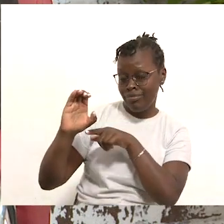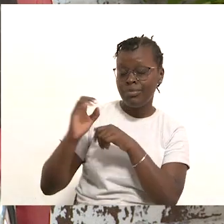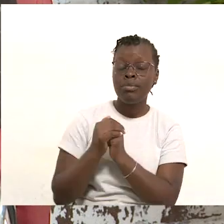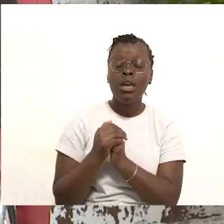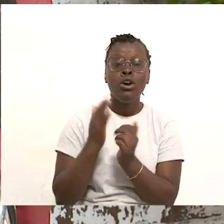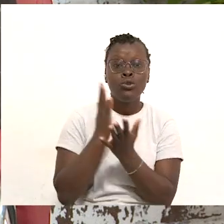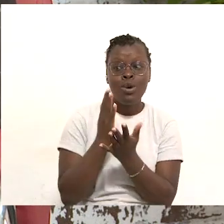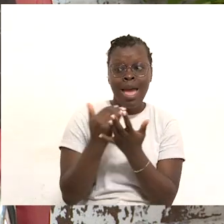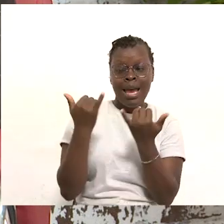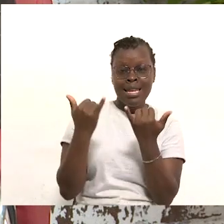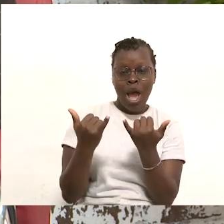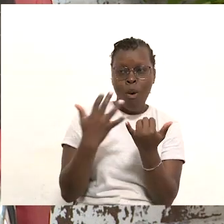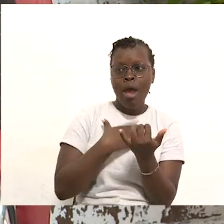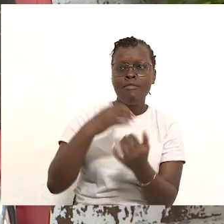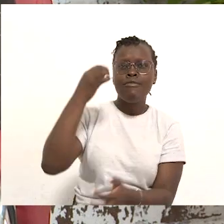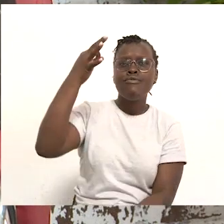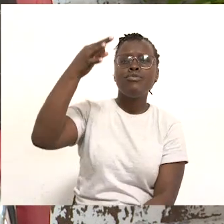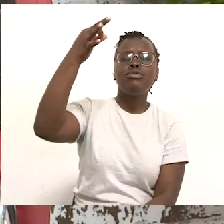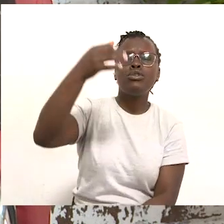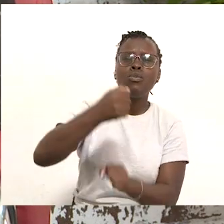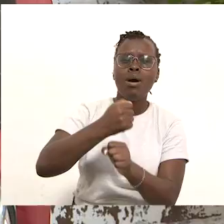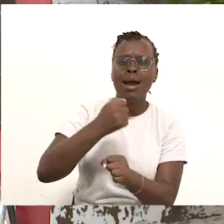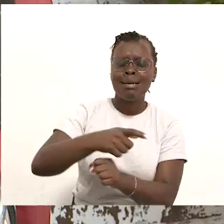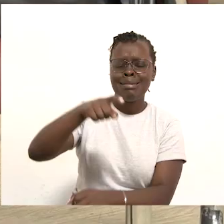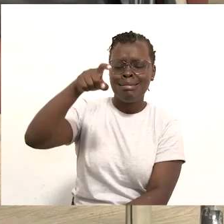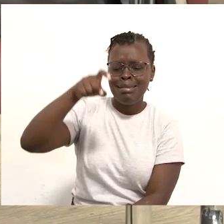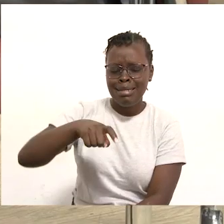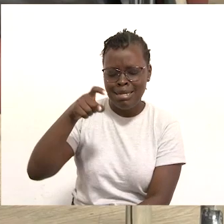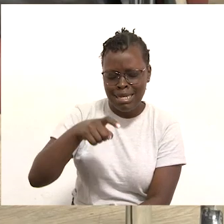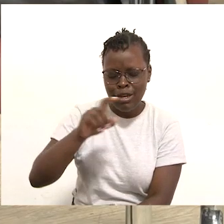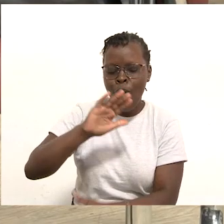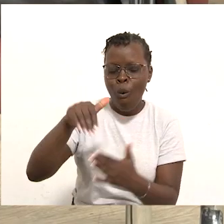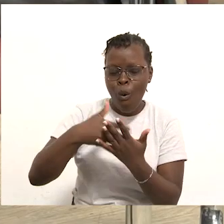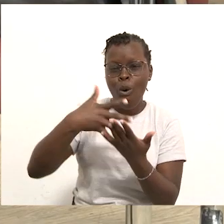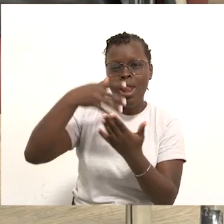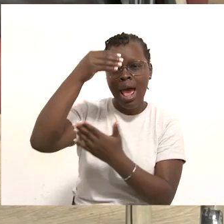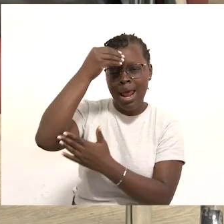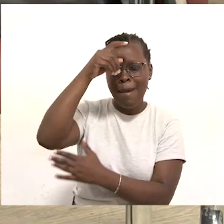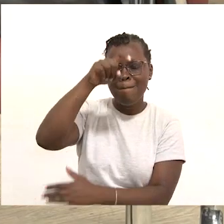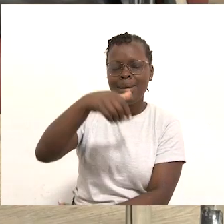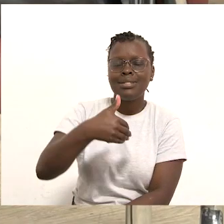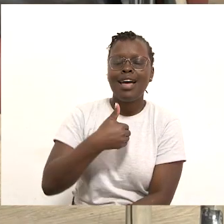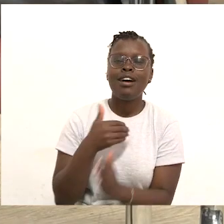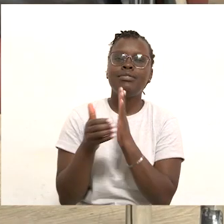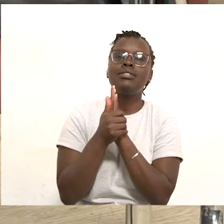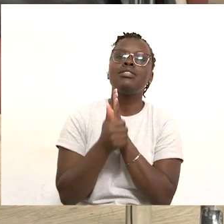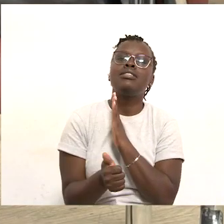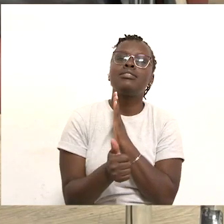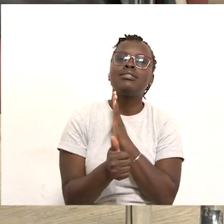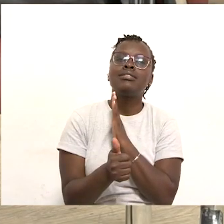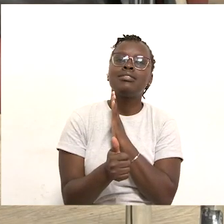The current and future job market demands learners could be better equipped with skills that are high in demand across